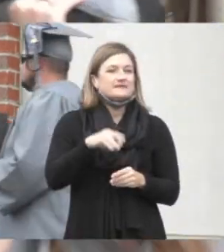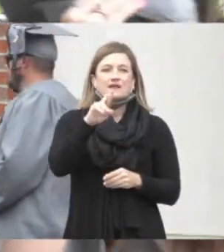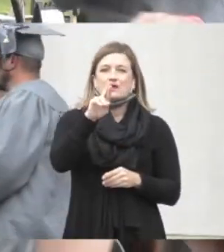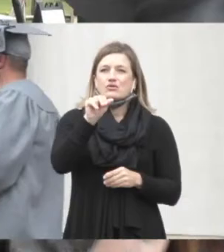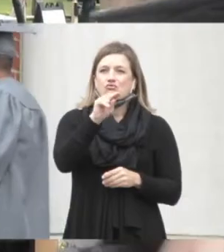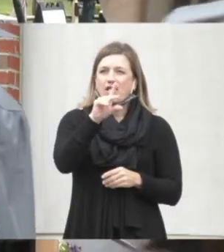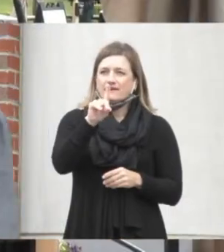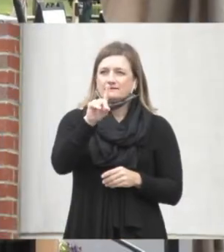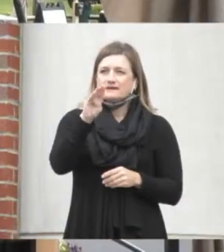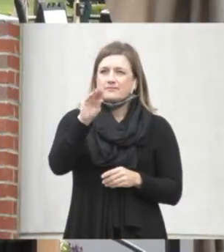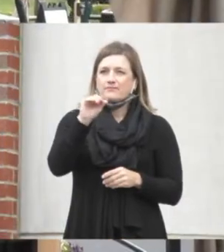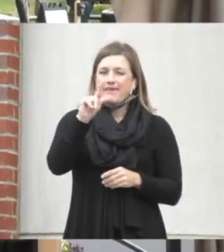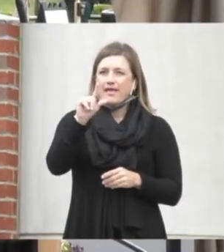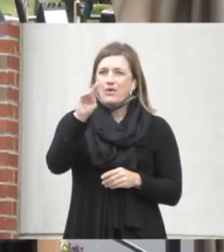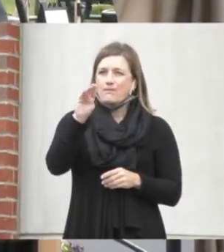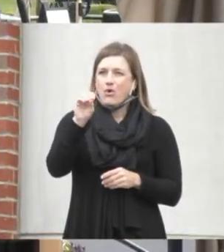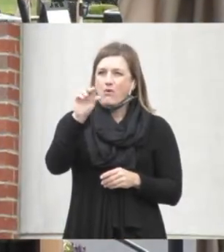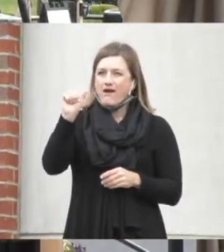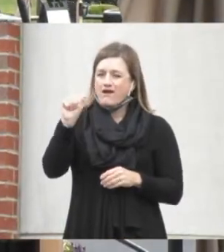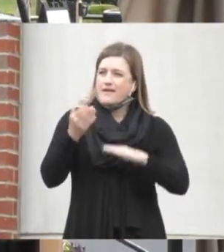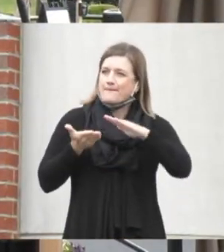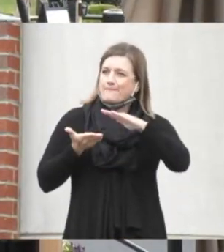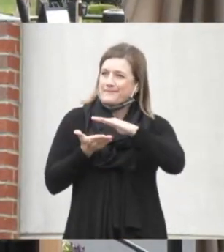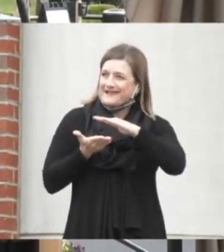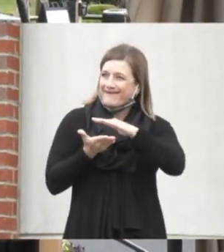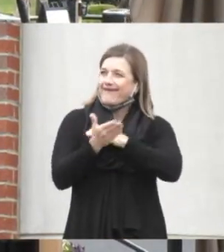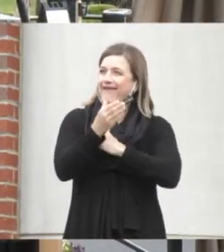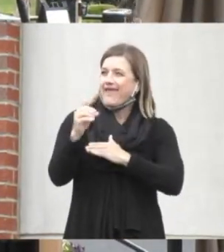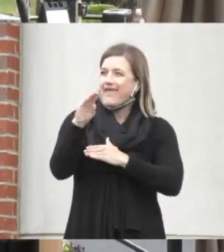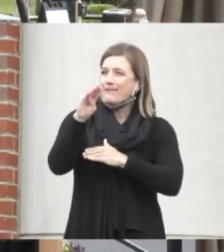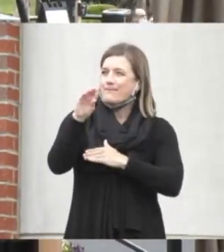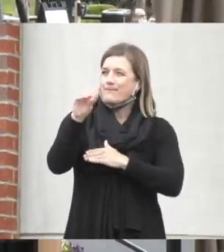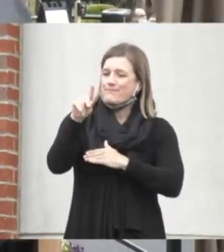Rollin Balboa, baking and pastry arts.